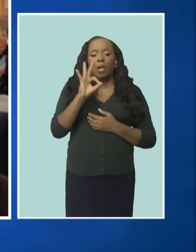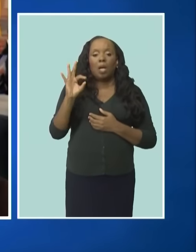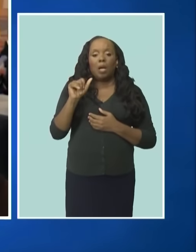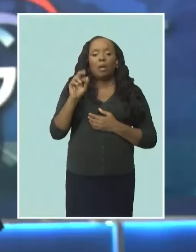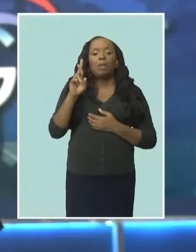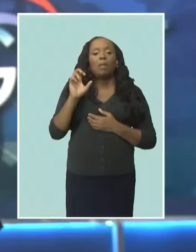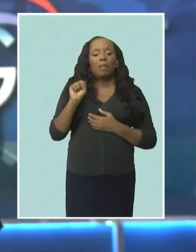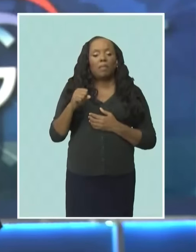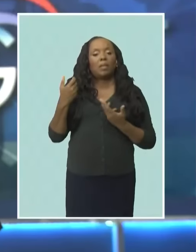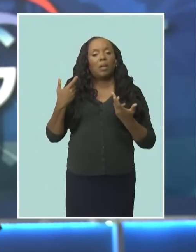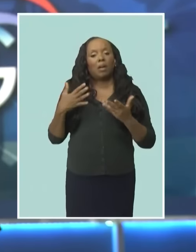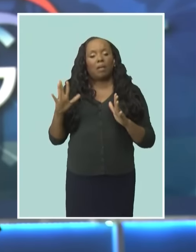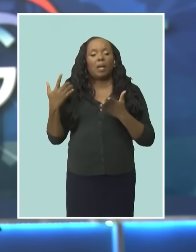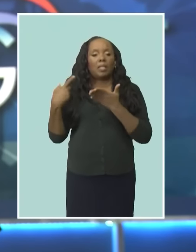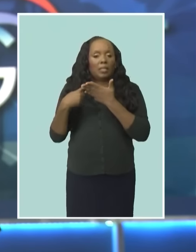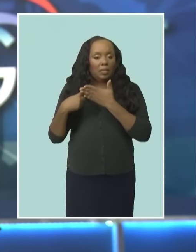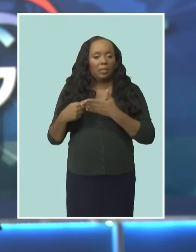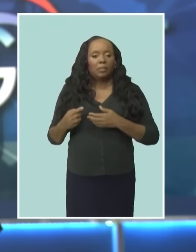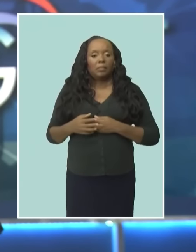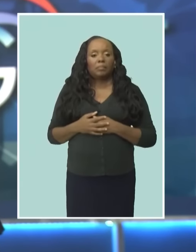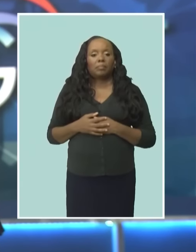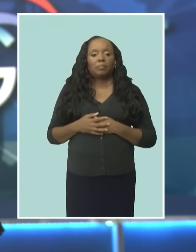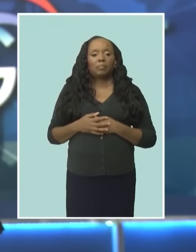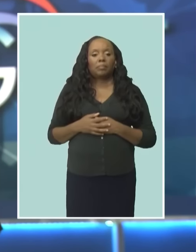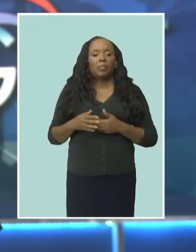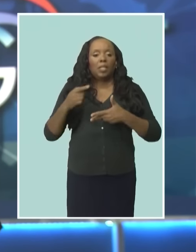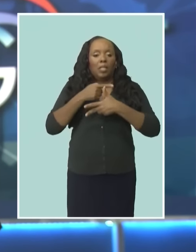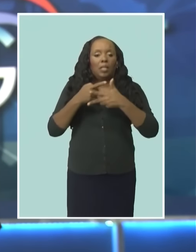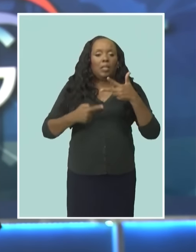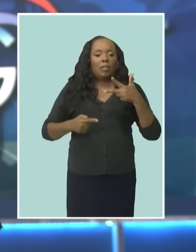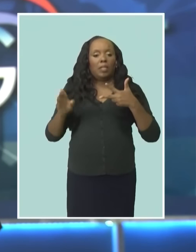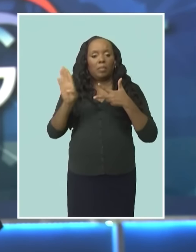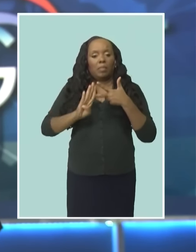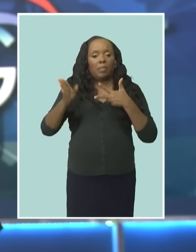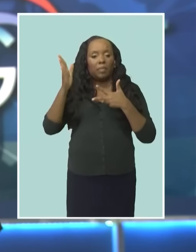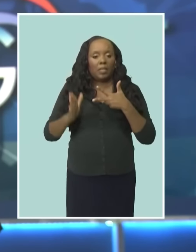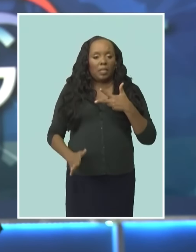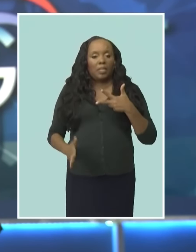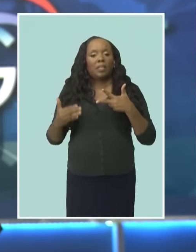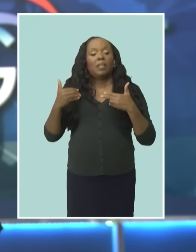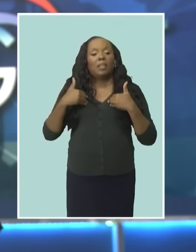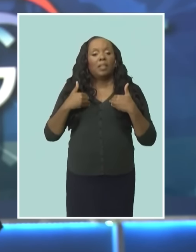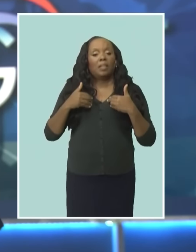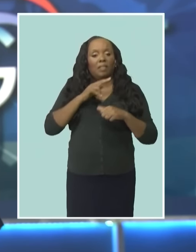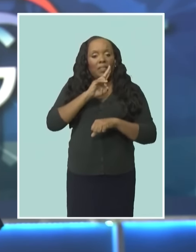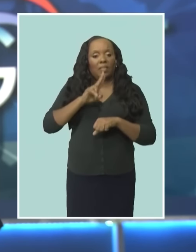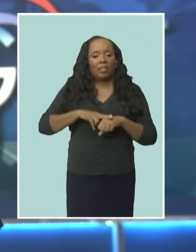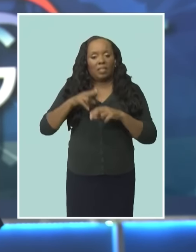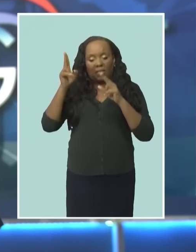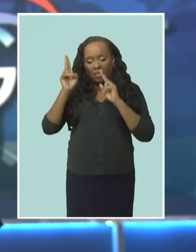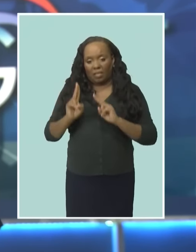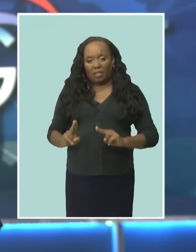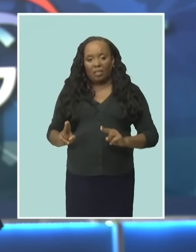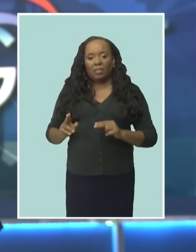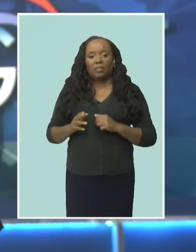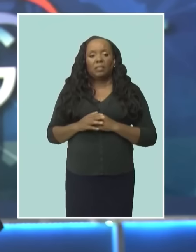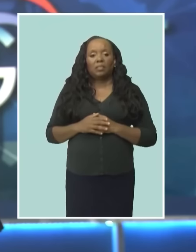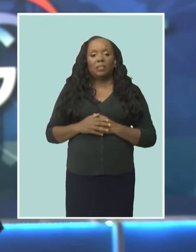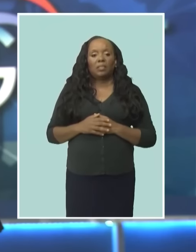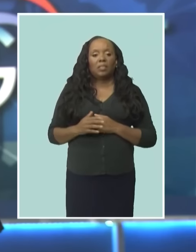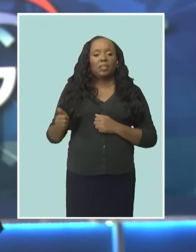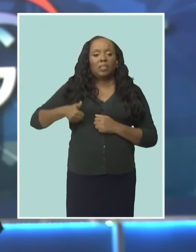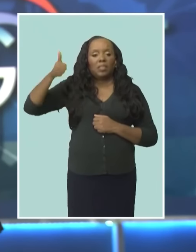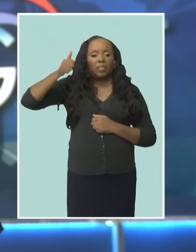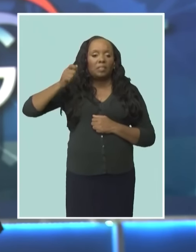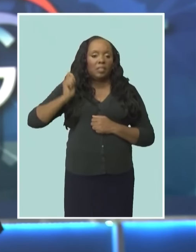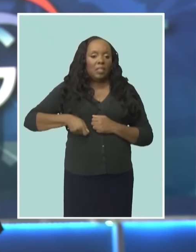immigration. Meanwhile, 3 highly ranked Barbadians have been bestowed national honors. Chief Justice Leslie Haynes has